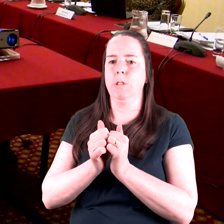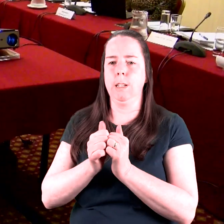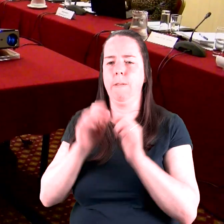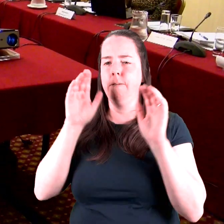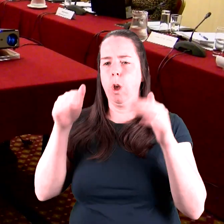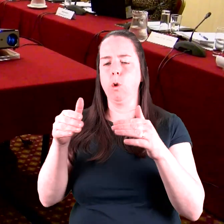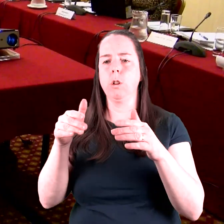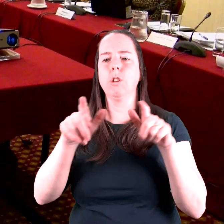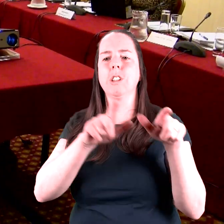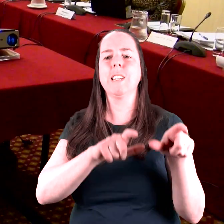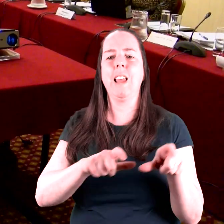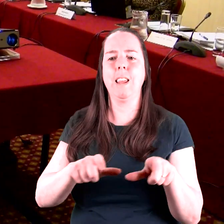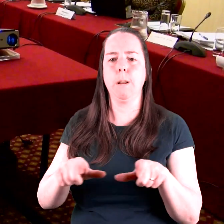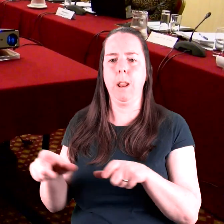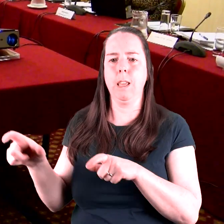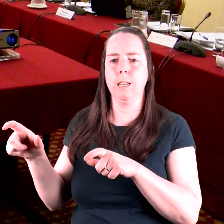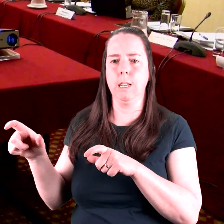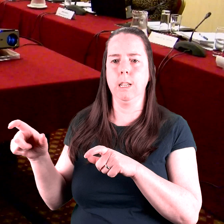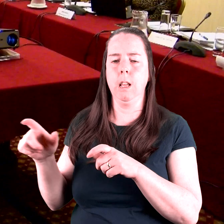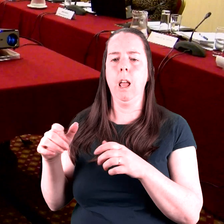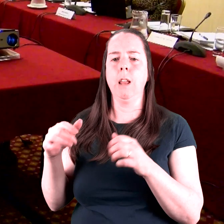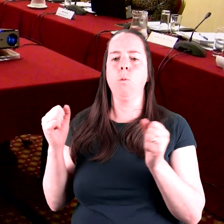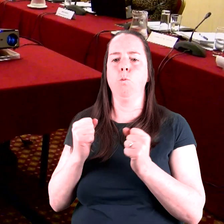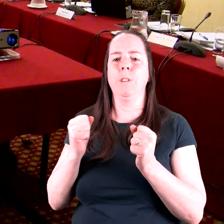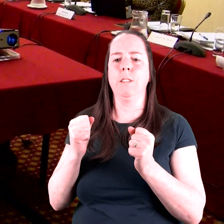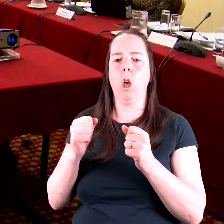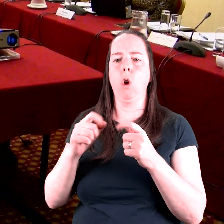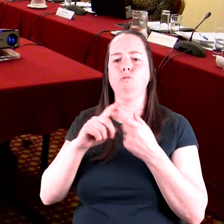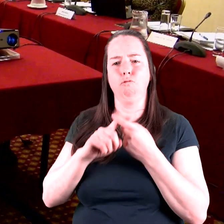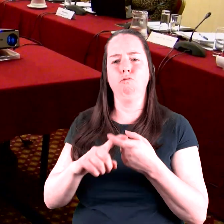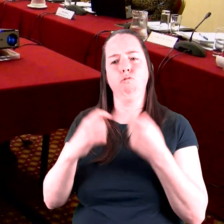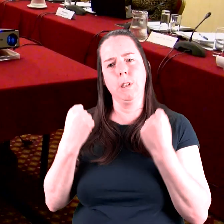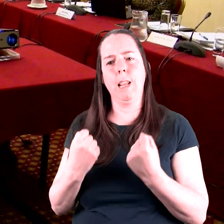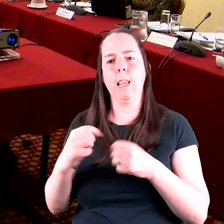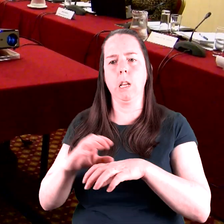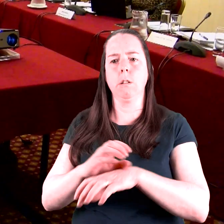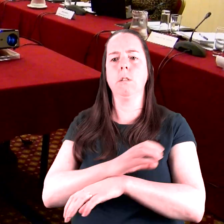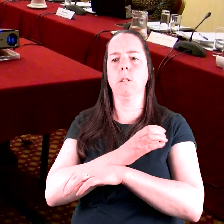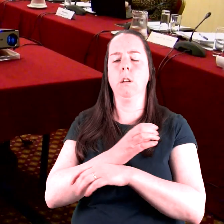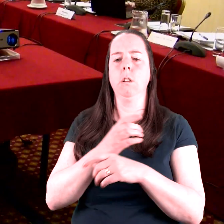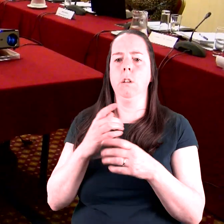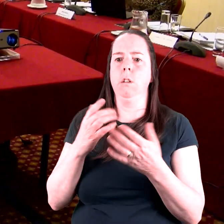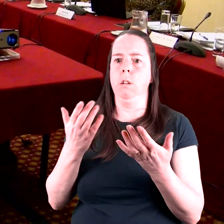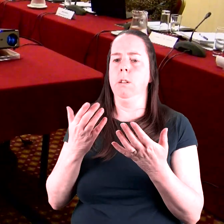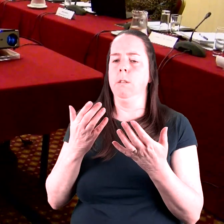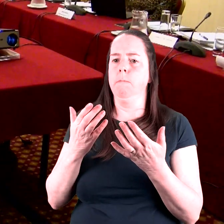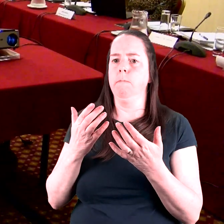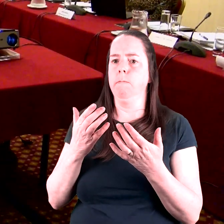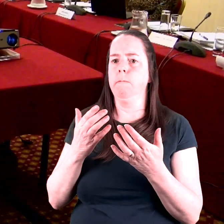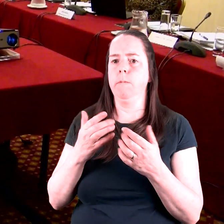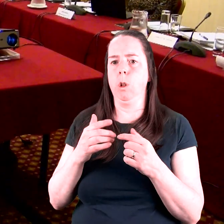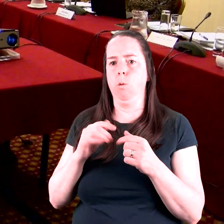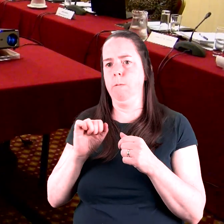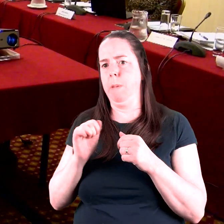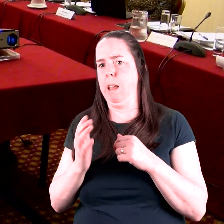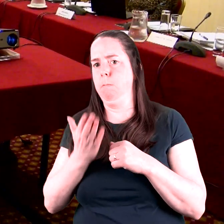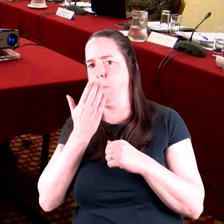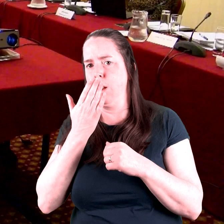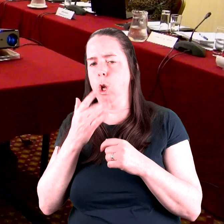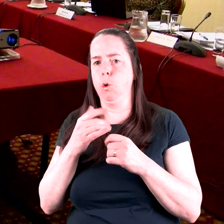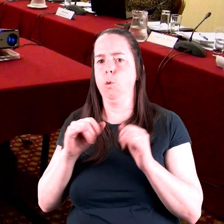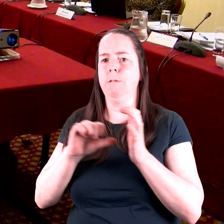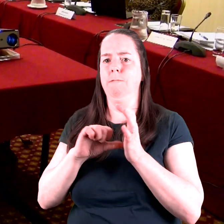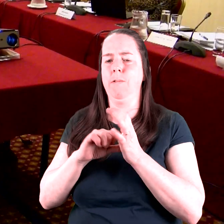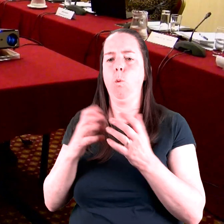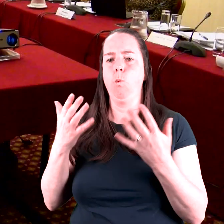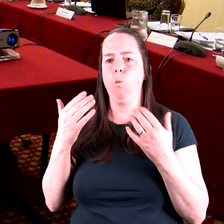agreed is that it would be focused on sustainability and winter resilience, given the fact that we were about to go into a